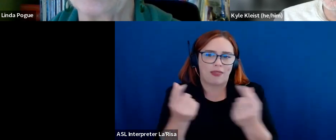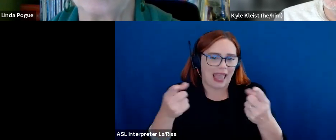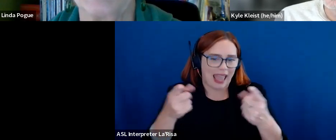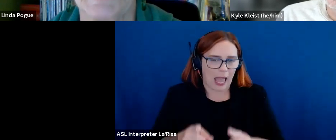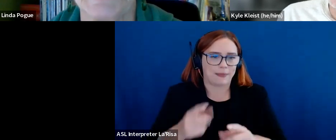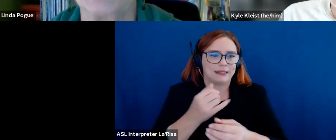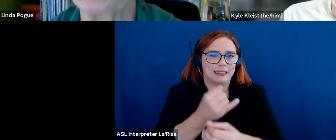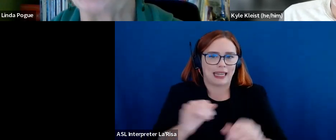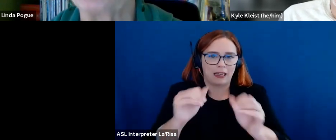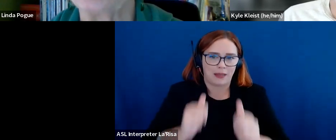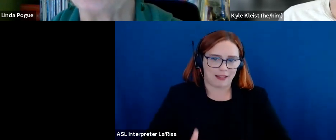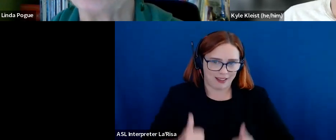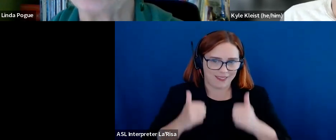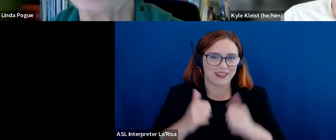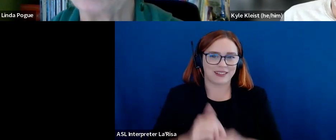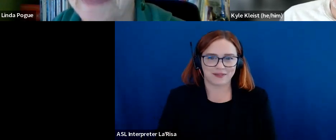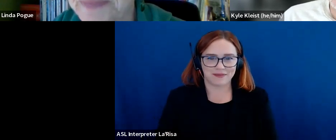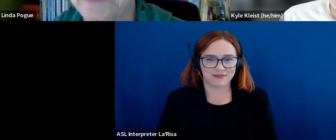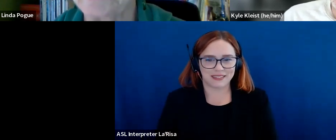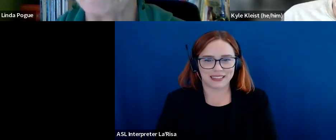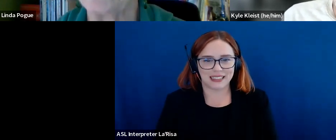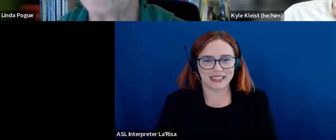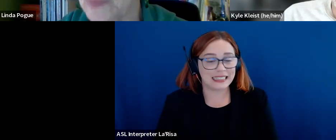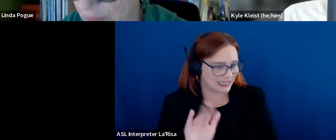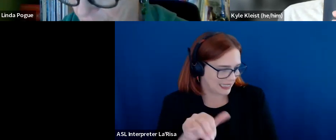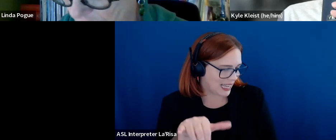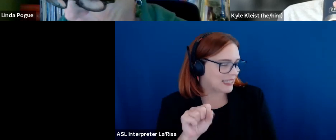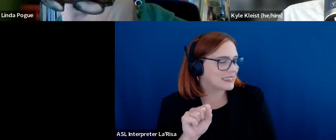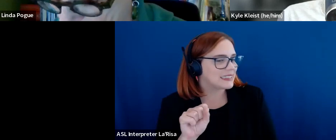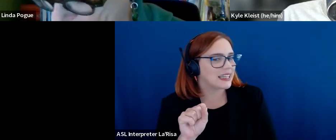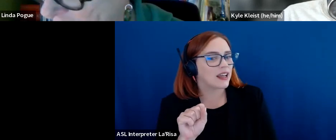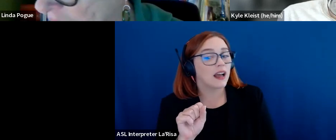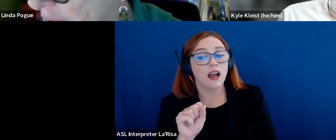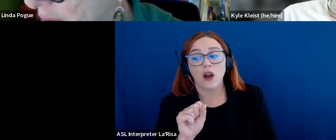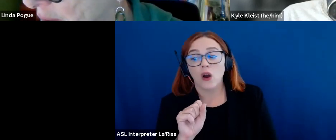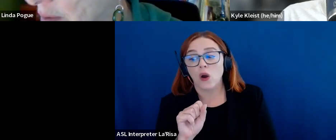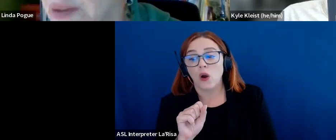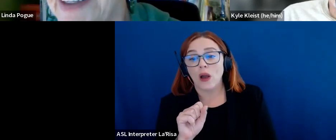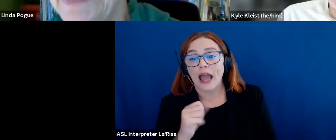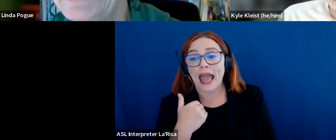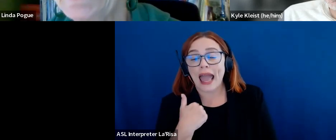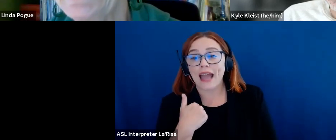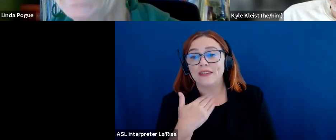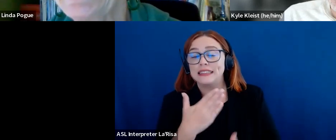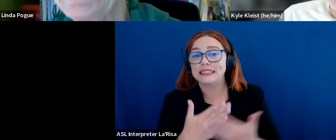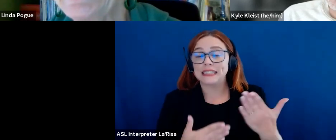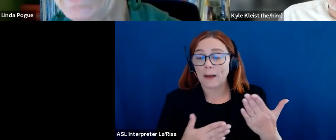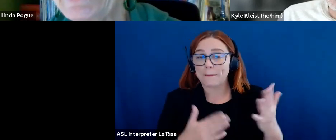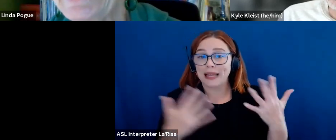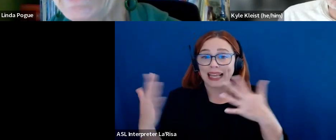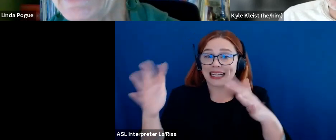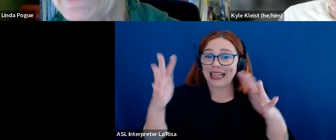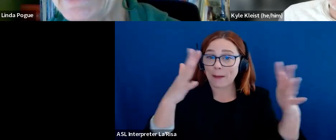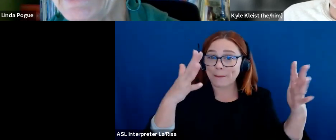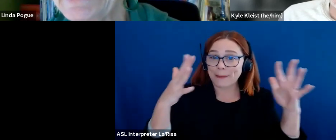living. Yeah. Yes, and there are emojis, there are clapping